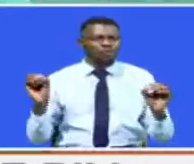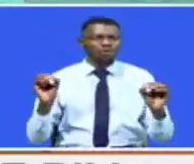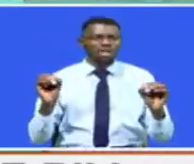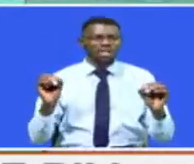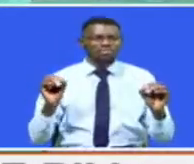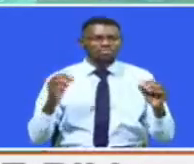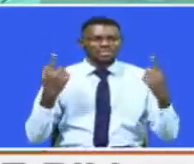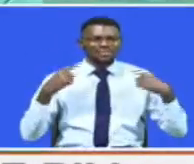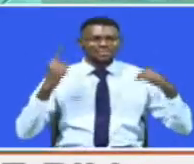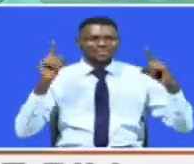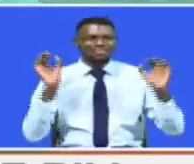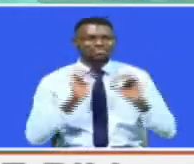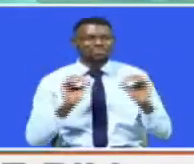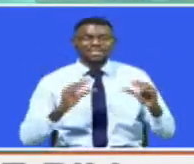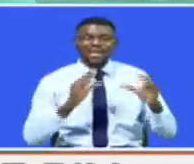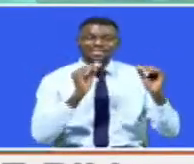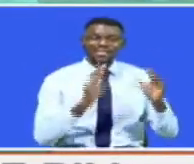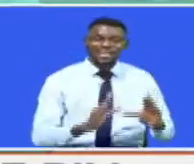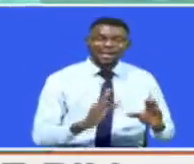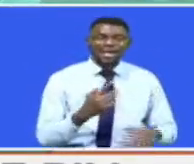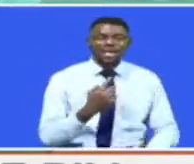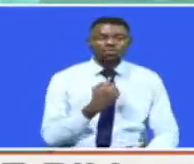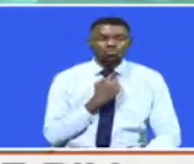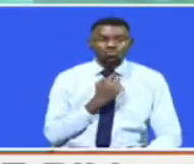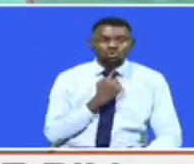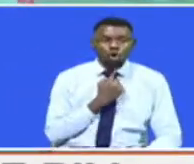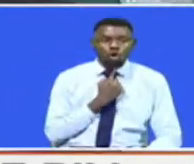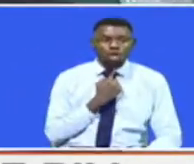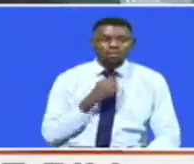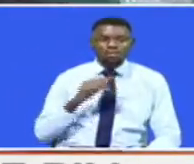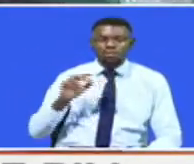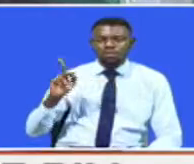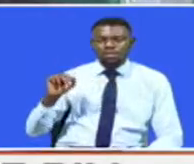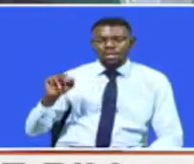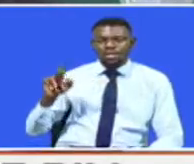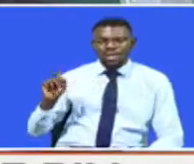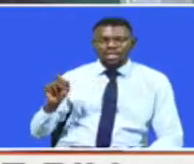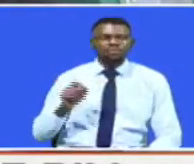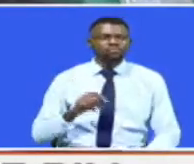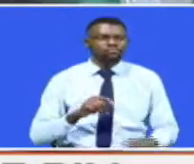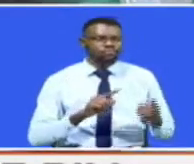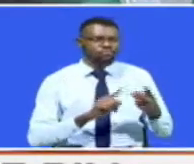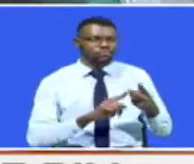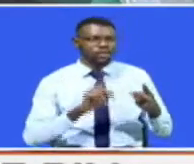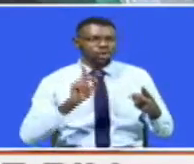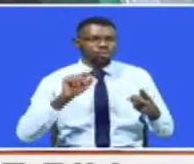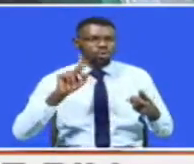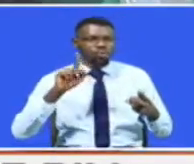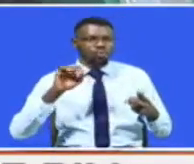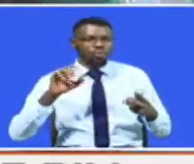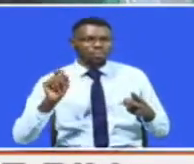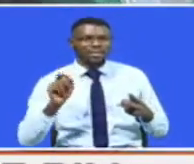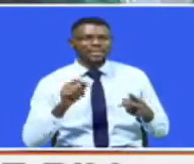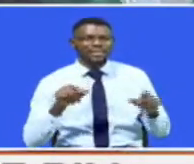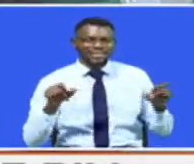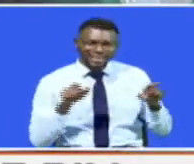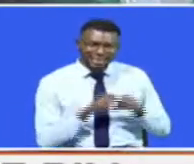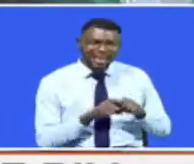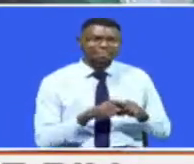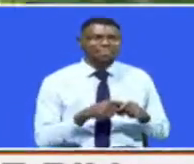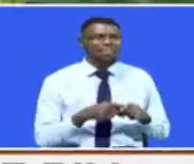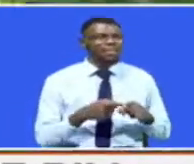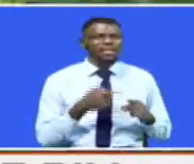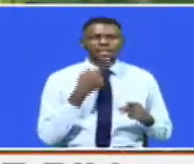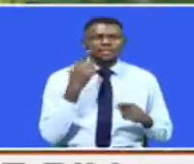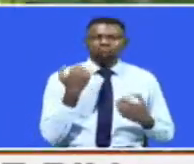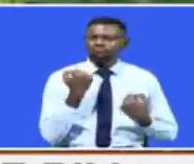light. Teachers through their unions, NAT and KUPET, have also made fresh demands on their pay if they are to support the housing fund